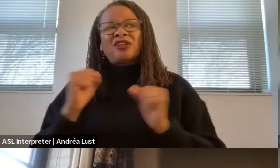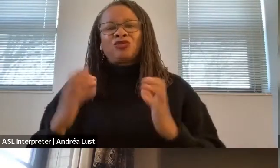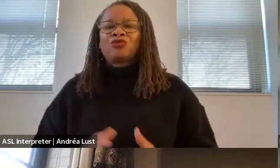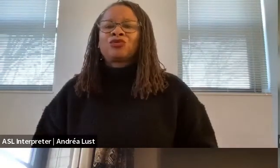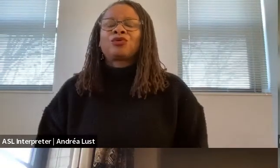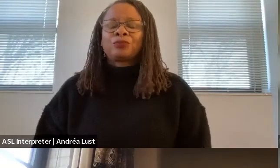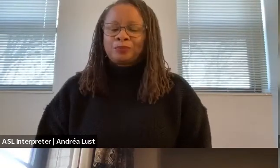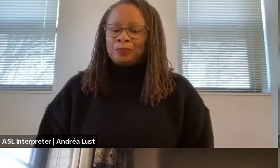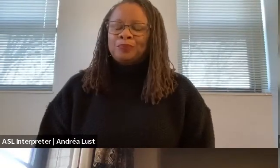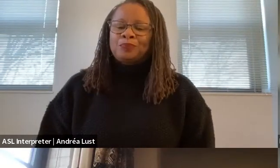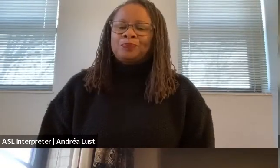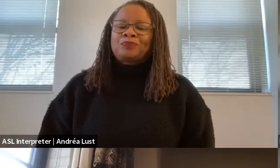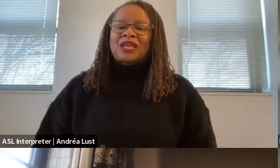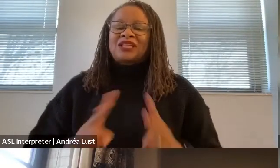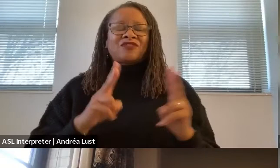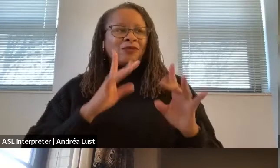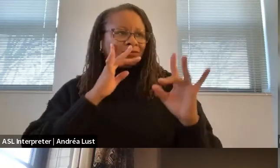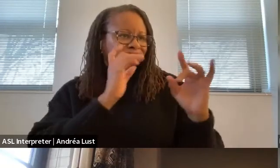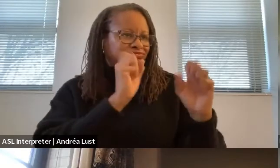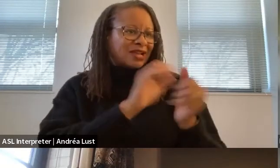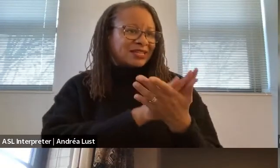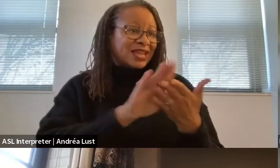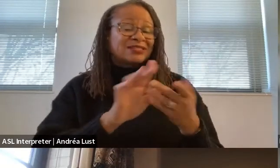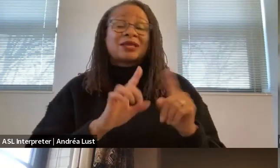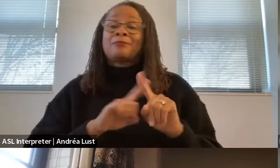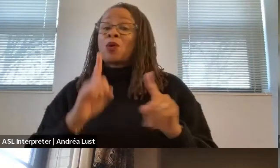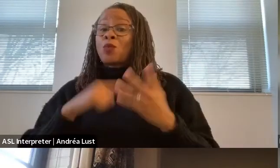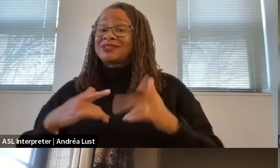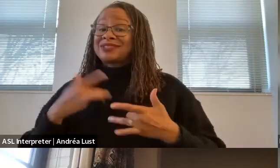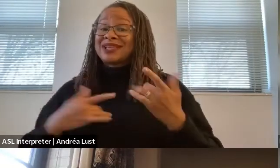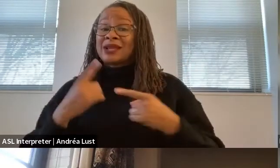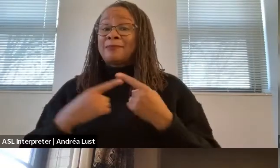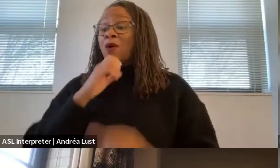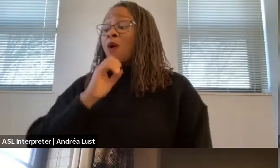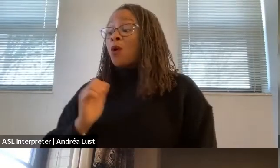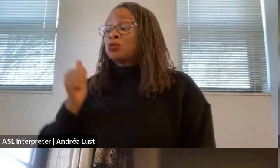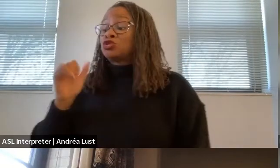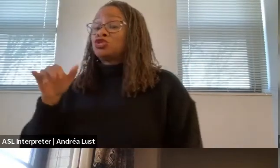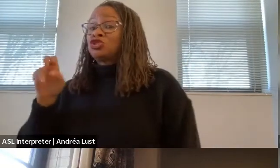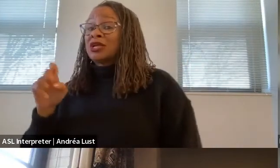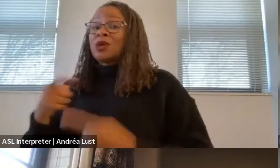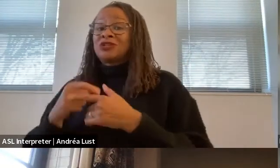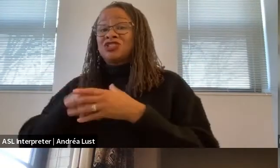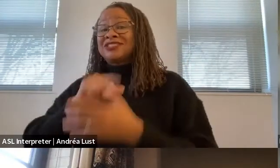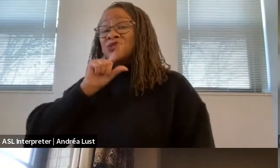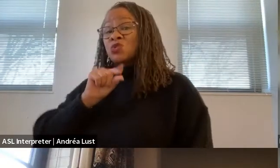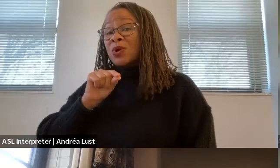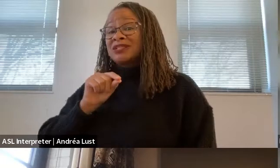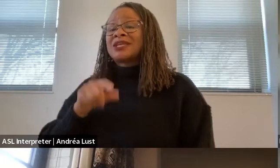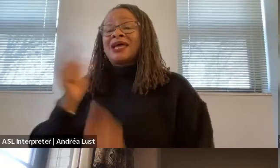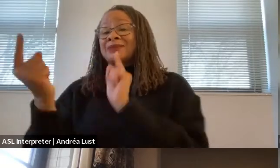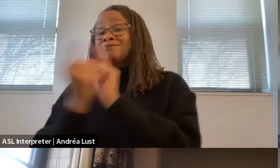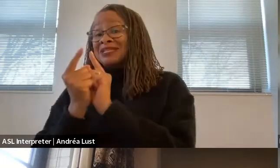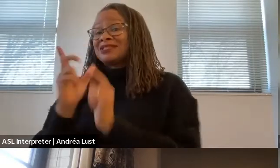you know, that's all very alluring and nice. But I think what is so exciting about older Jane, or even Jane when she's in her 20s and meets Donald, is that